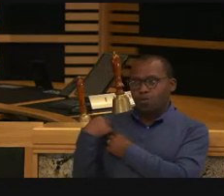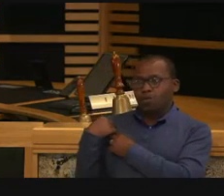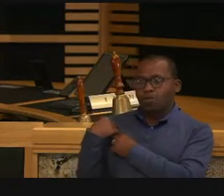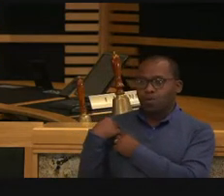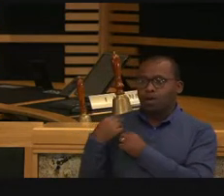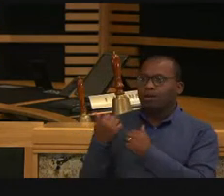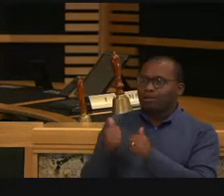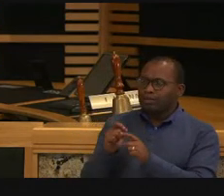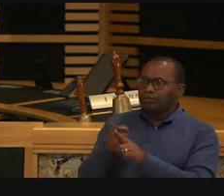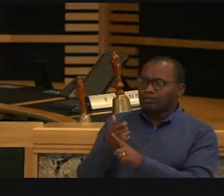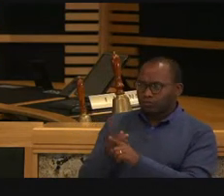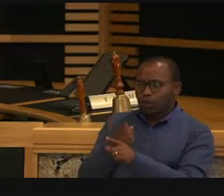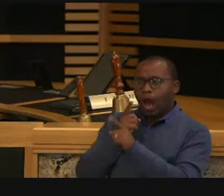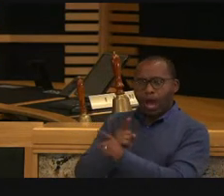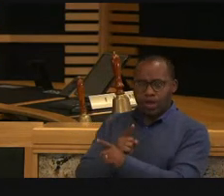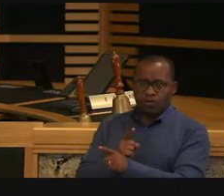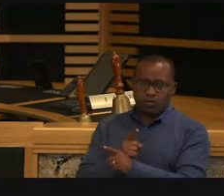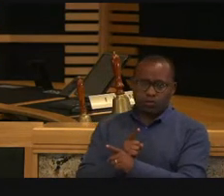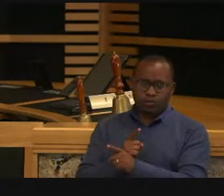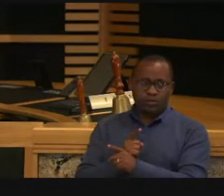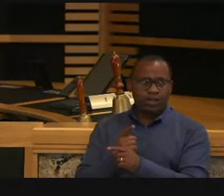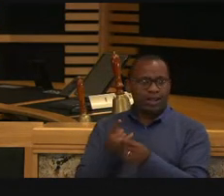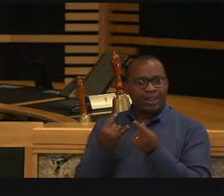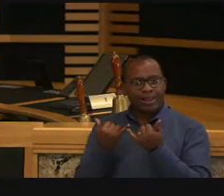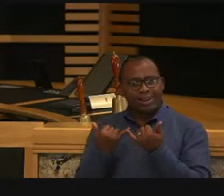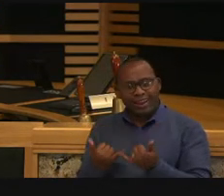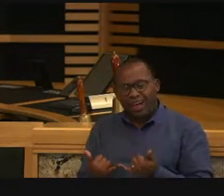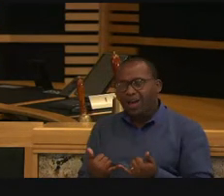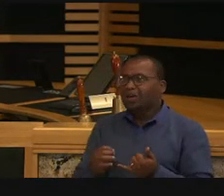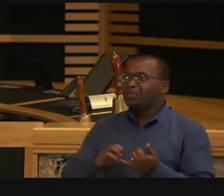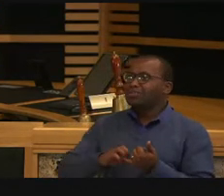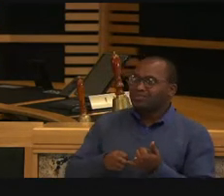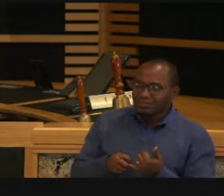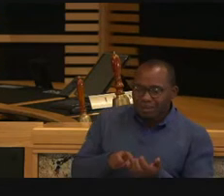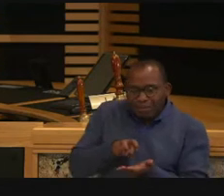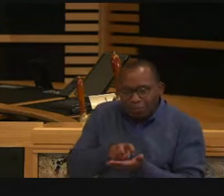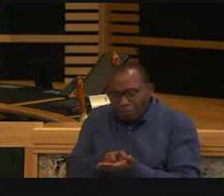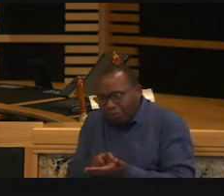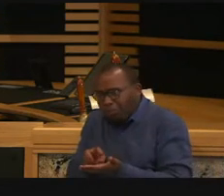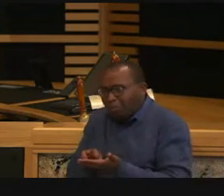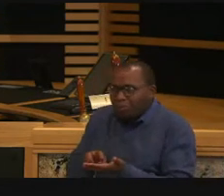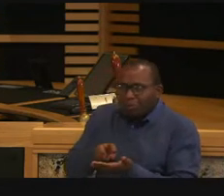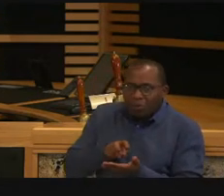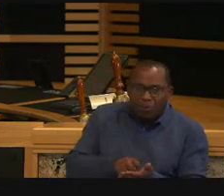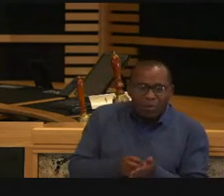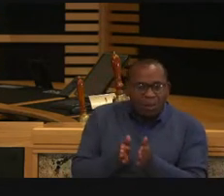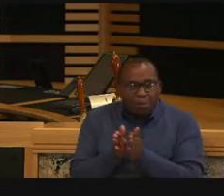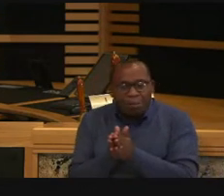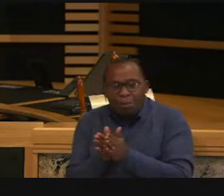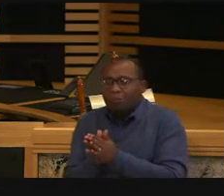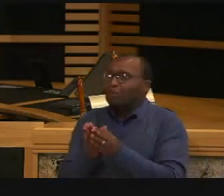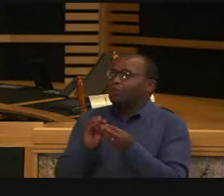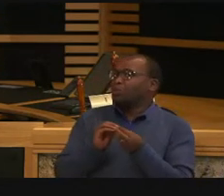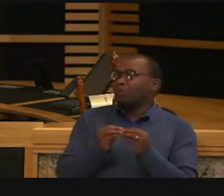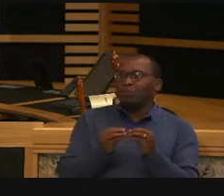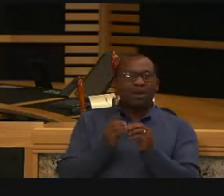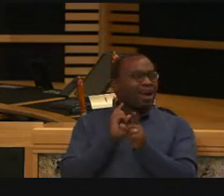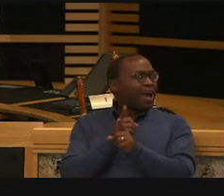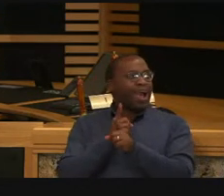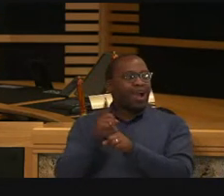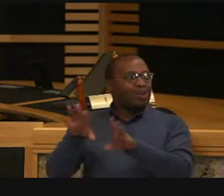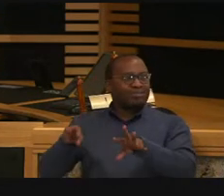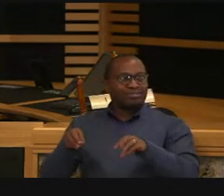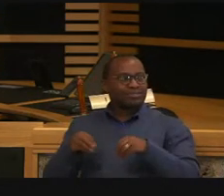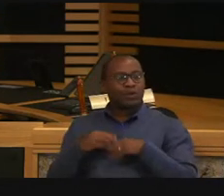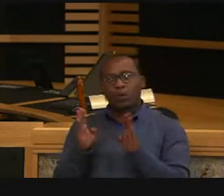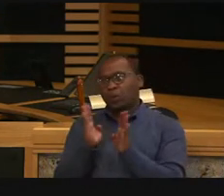entire department accountable, has to now crawl and beg for reports and accountability. We are not taken seriously here